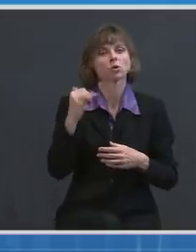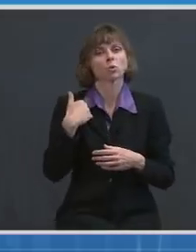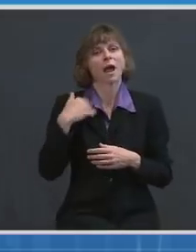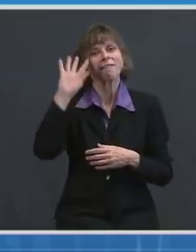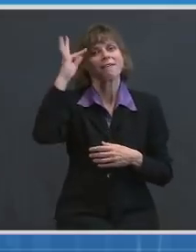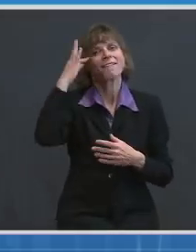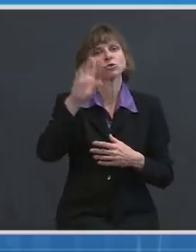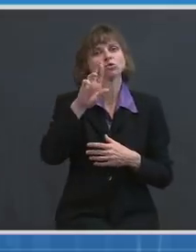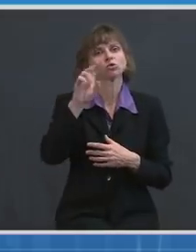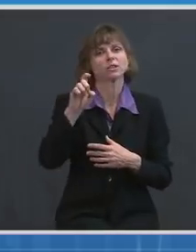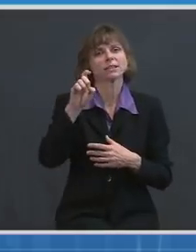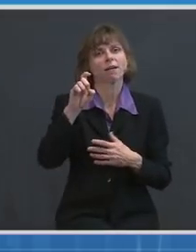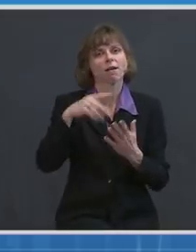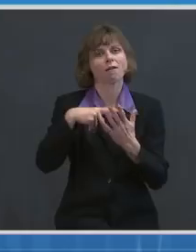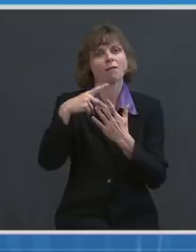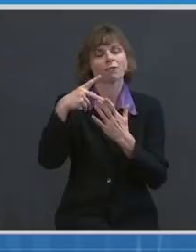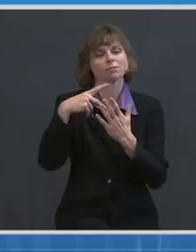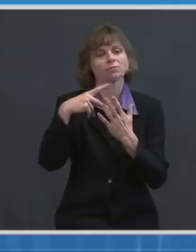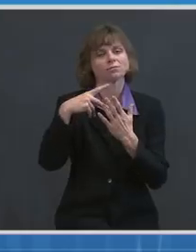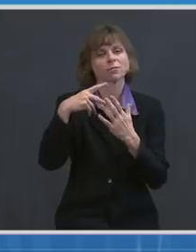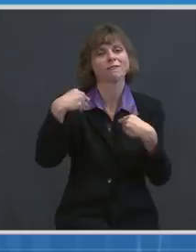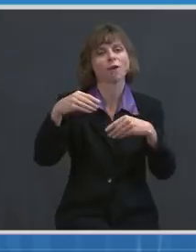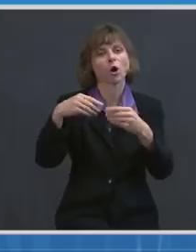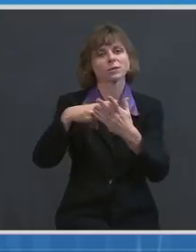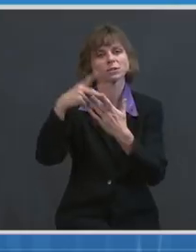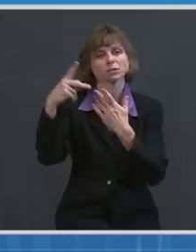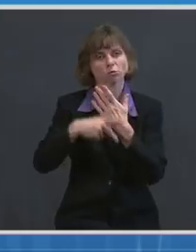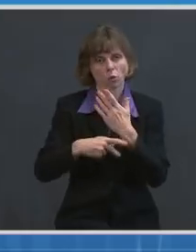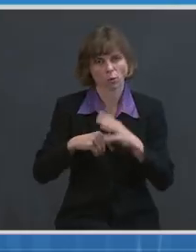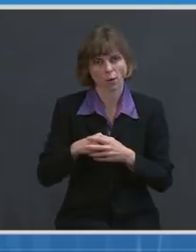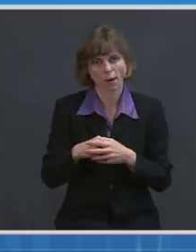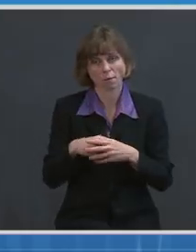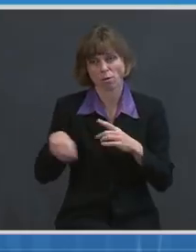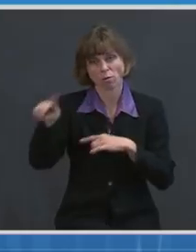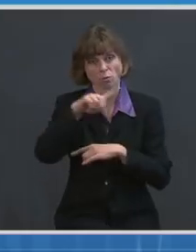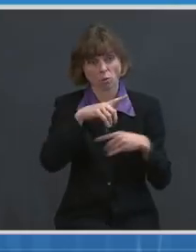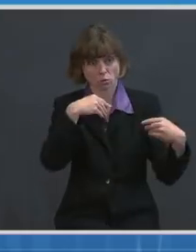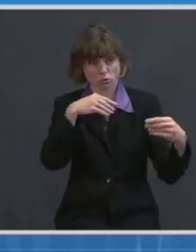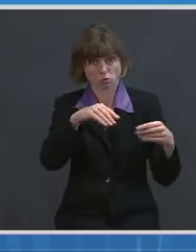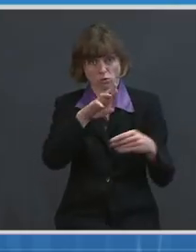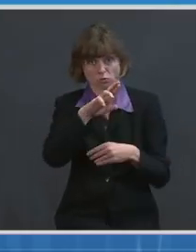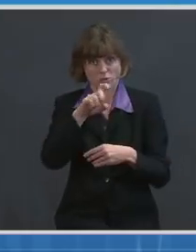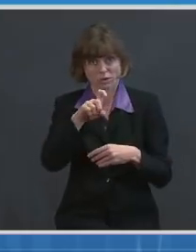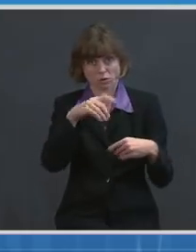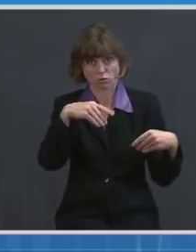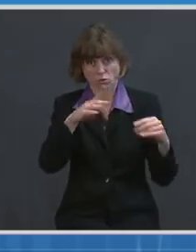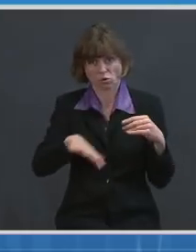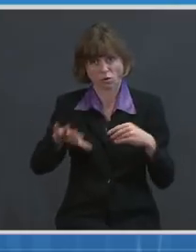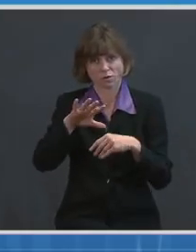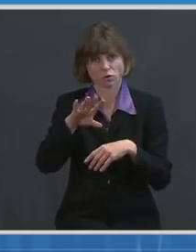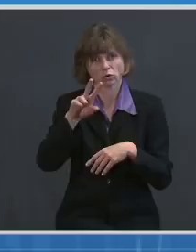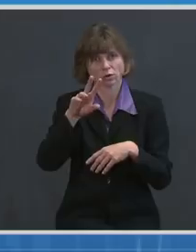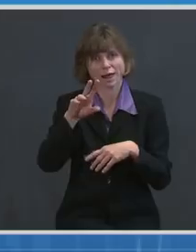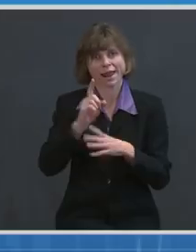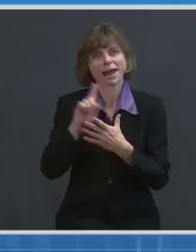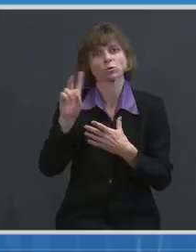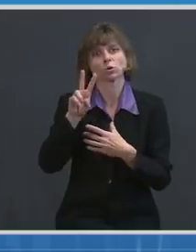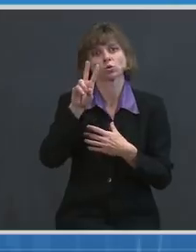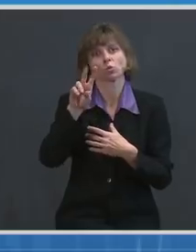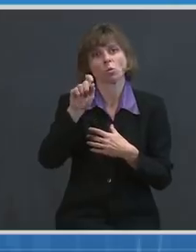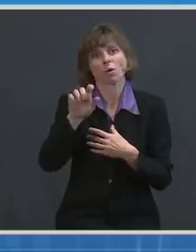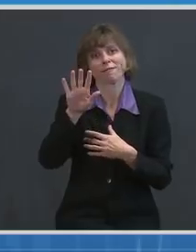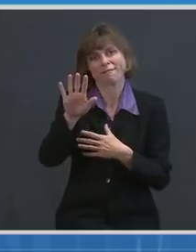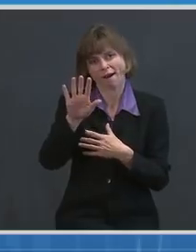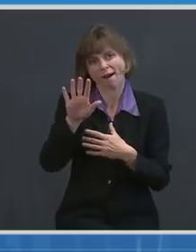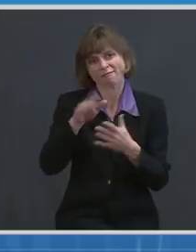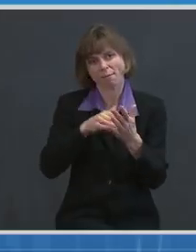this program features chain and independent pharmacies across the country. And as of last week, we're administering 2.5 million doses of the Pfizer